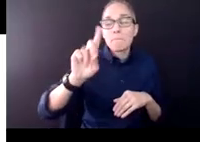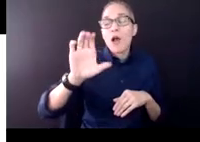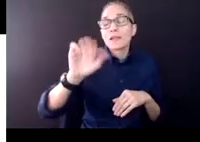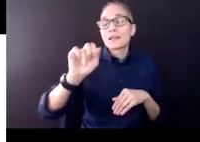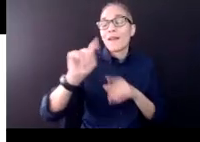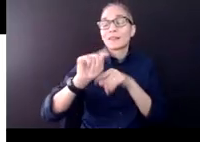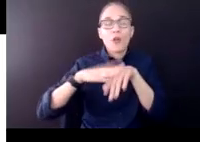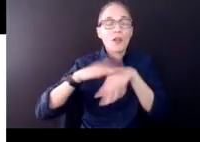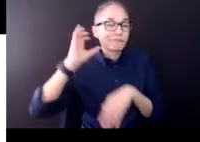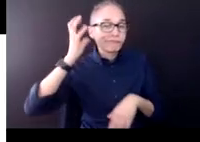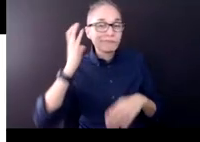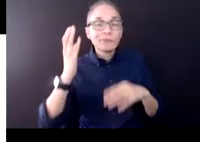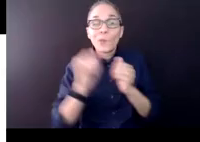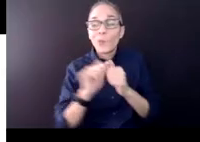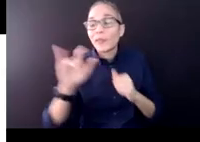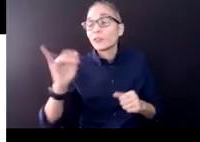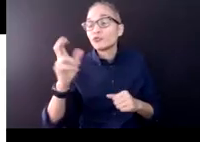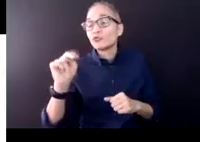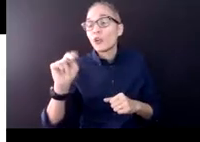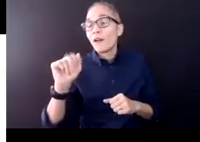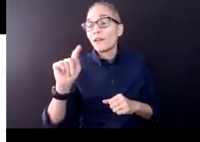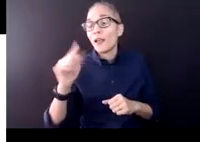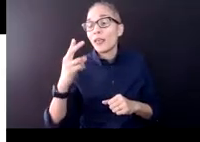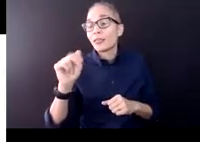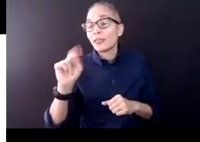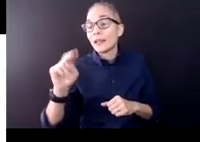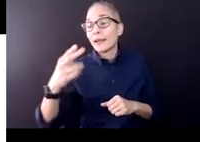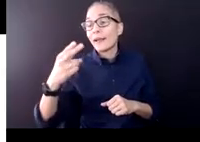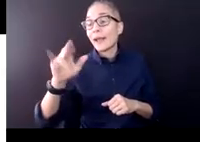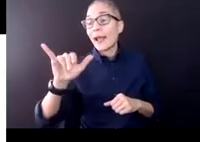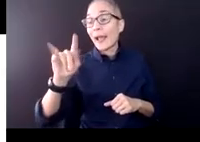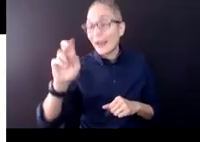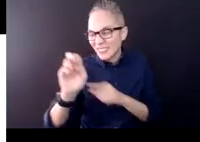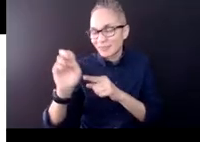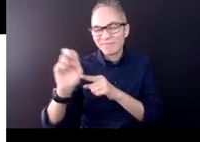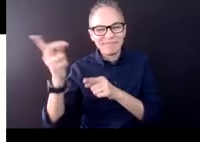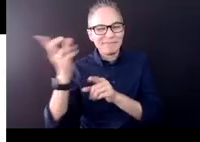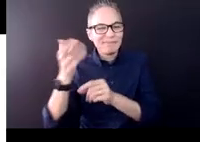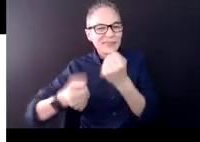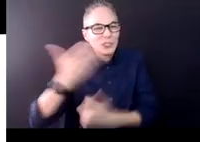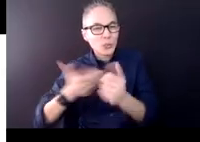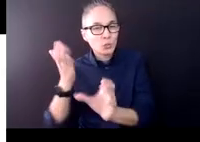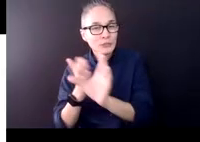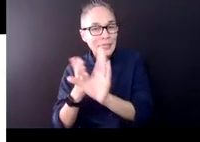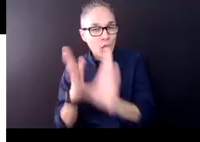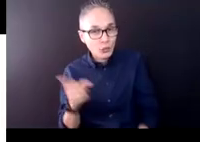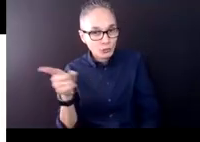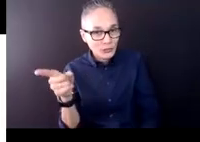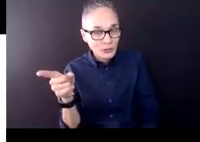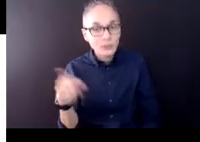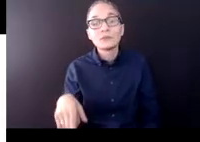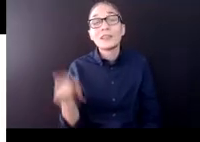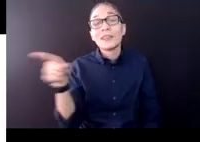a podcast episode between Jonathan Haidt, a leading social psychologist. He's done a lot of really fascinating work